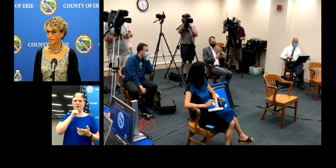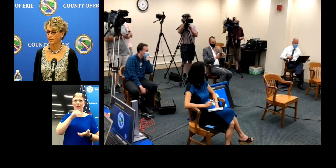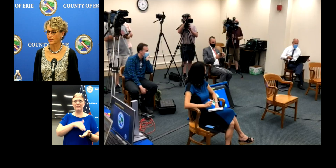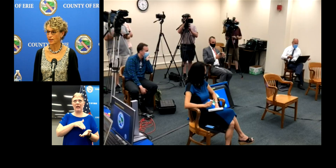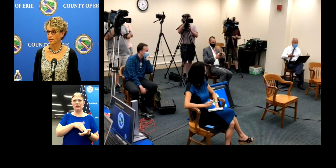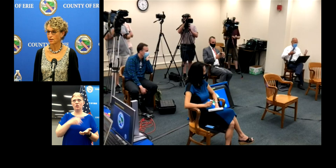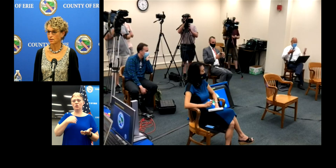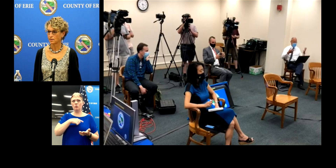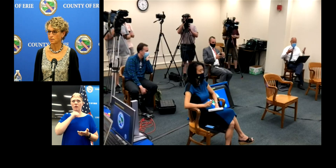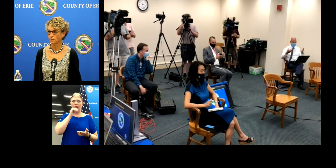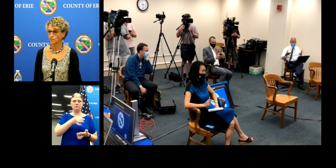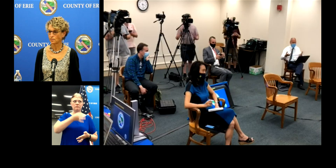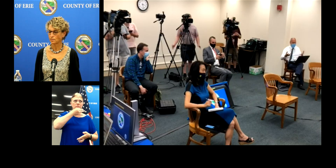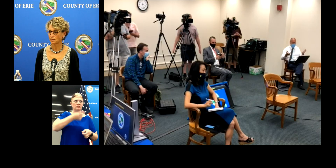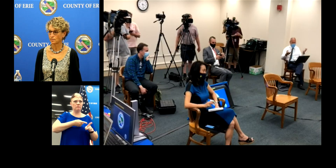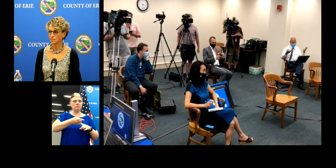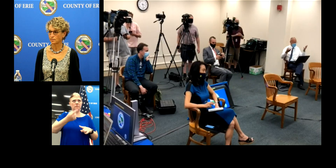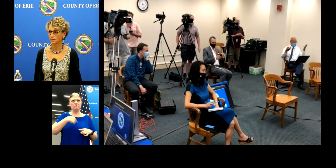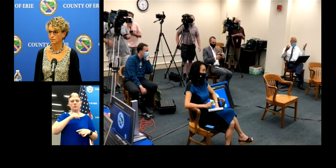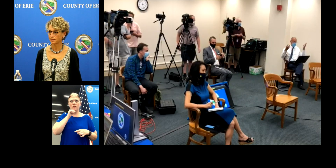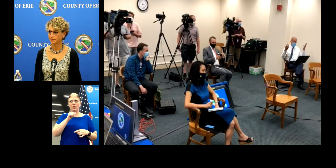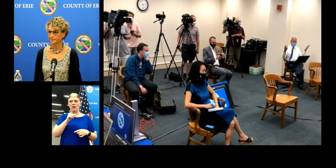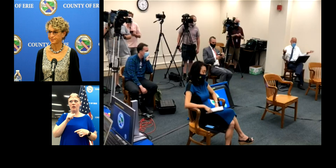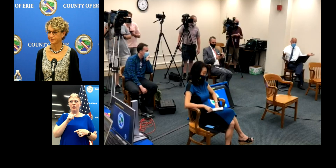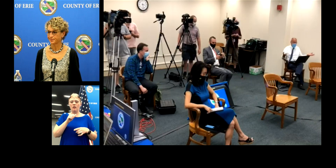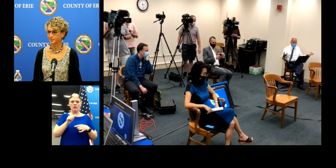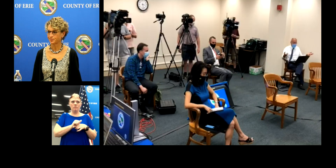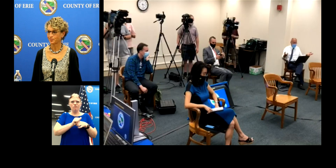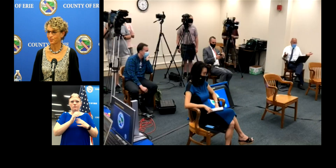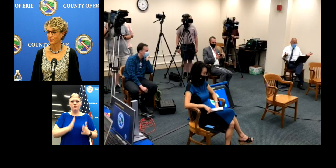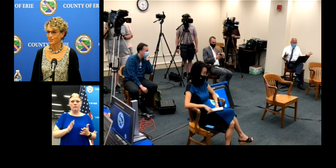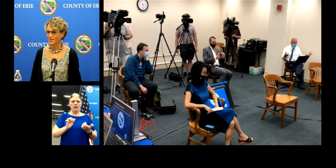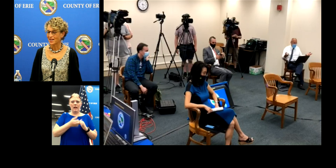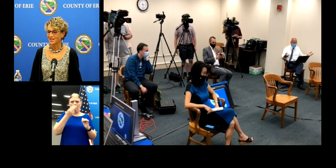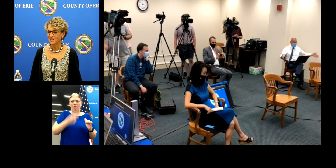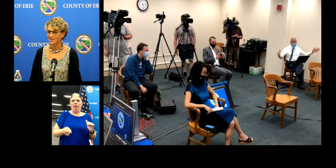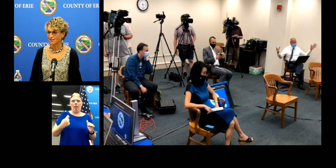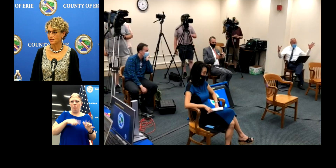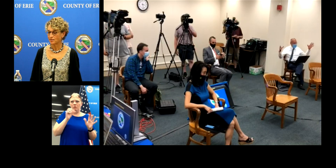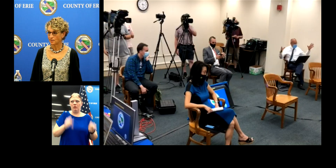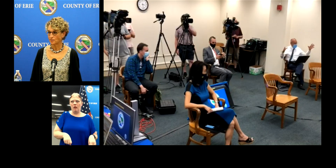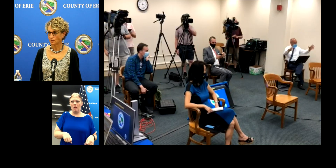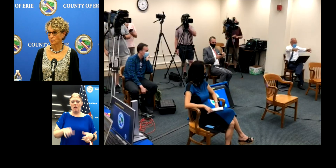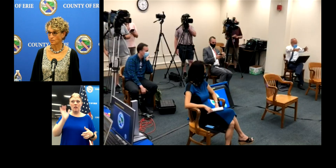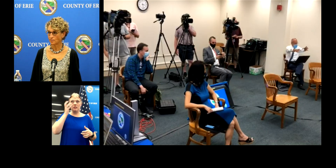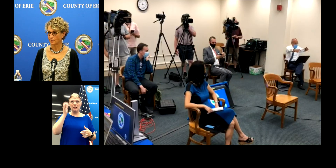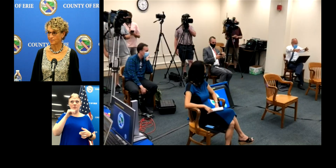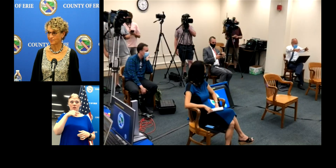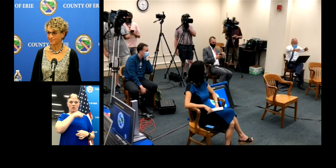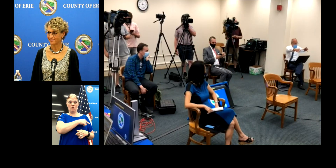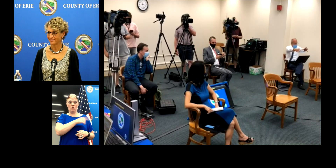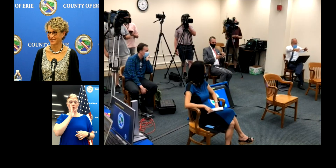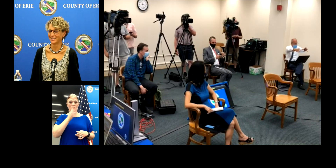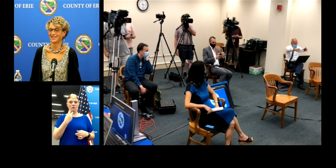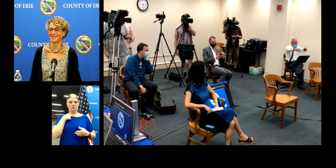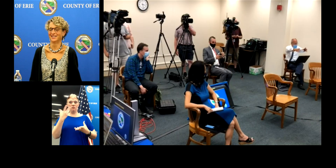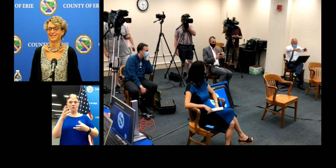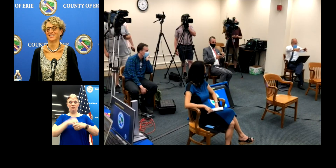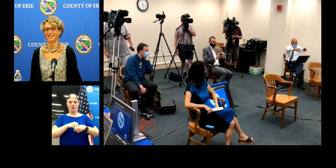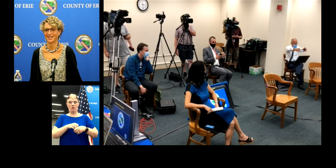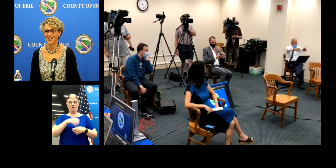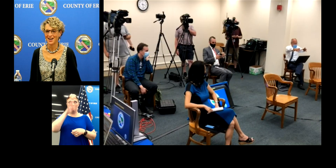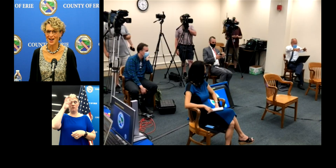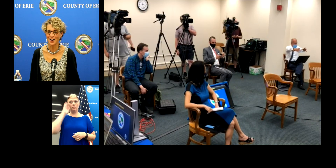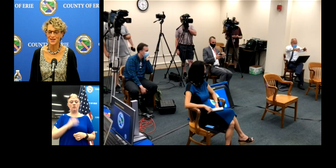we're not sanitarians, we're not practitioners. How the hell are we going to do this It seems like you're going to get roped into this somehow or another.